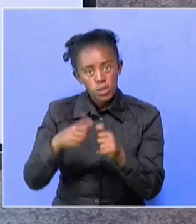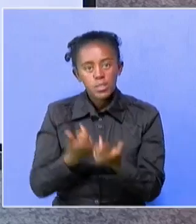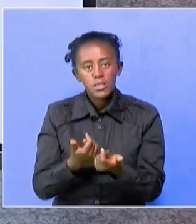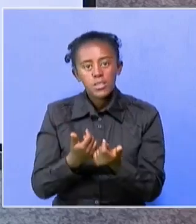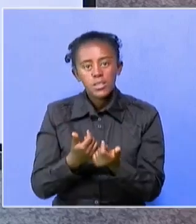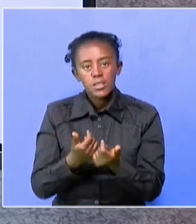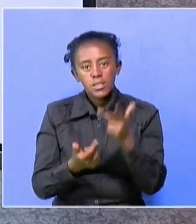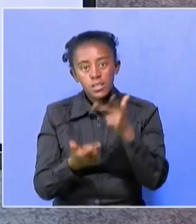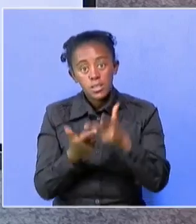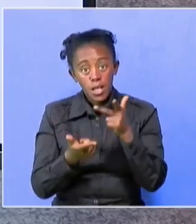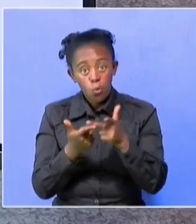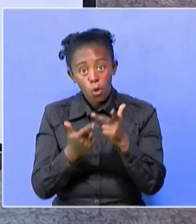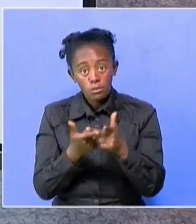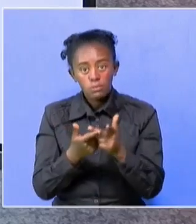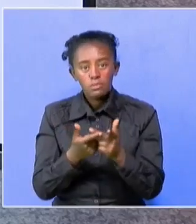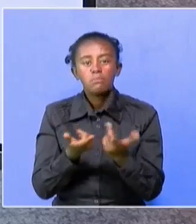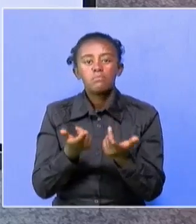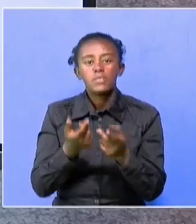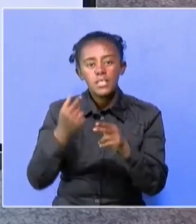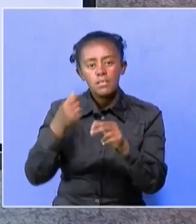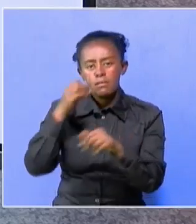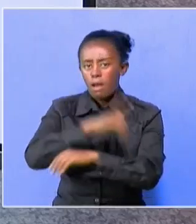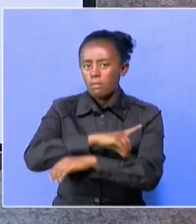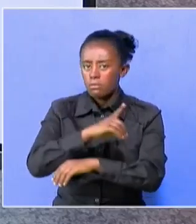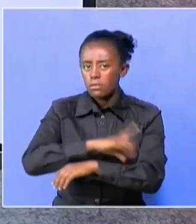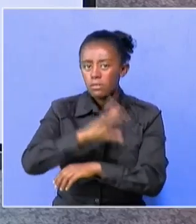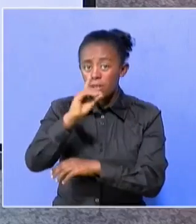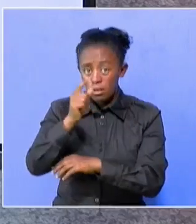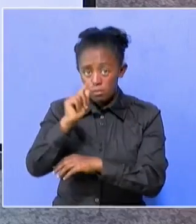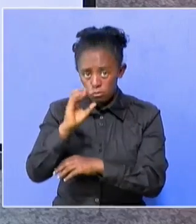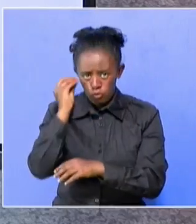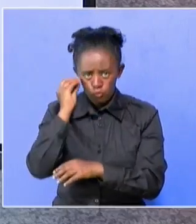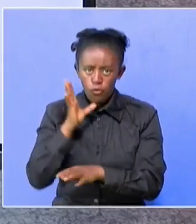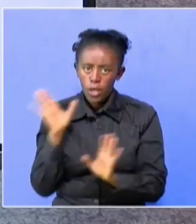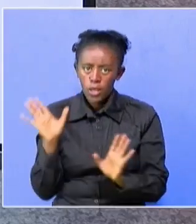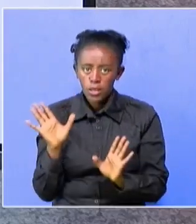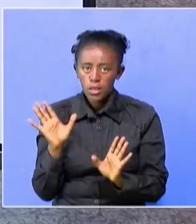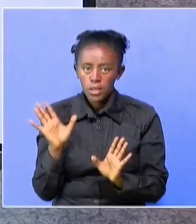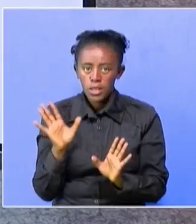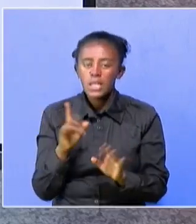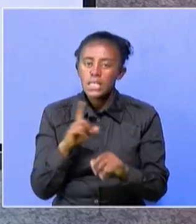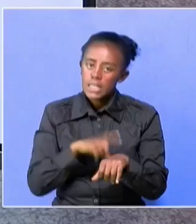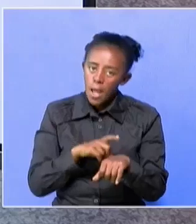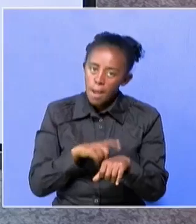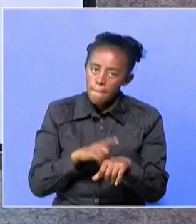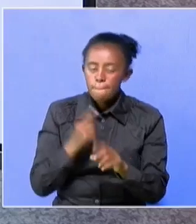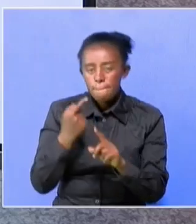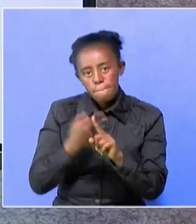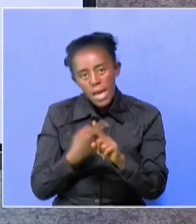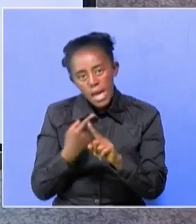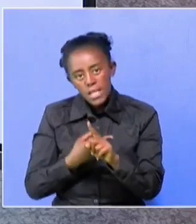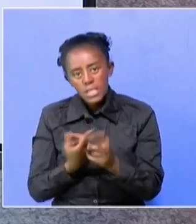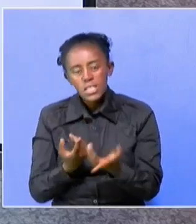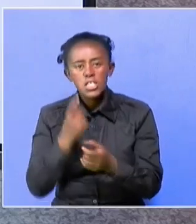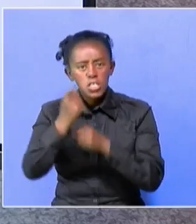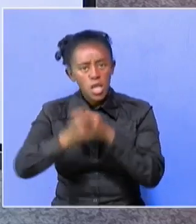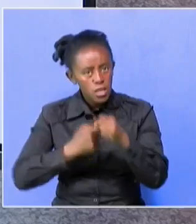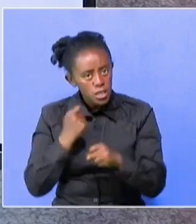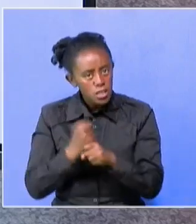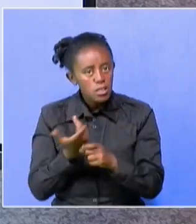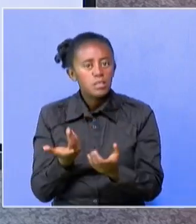is date must be kept. Don't forget the date, the time, the month, the year,